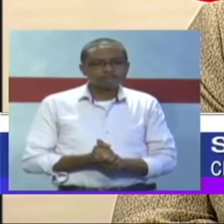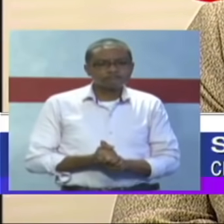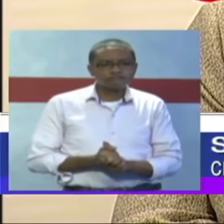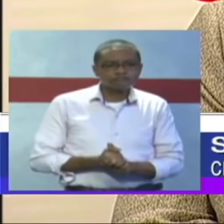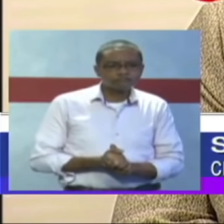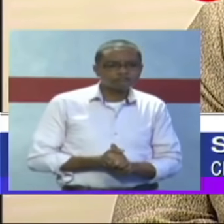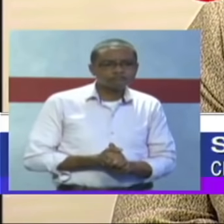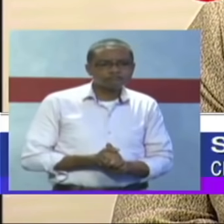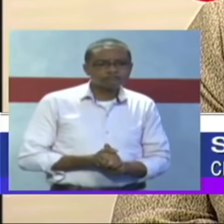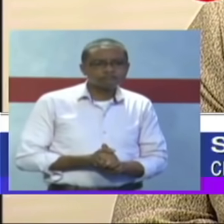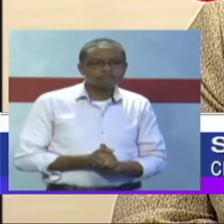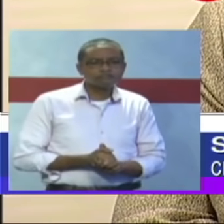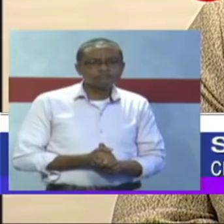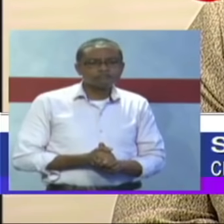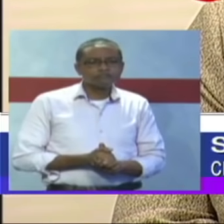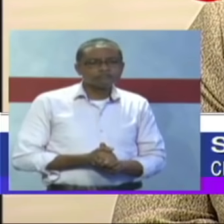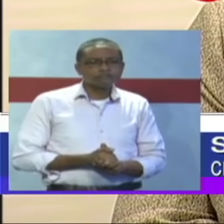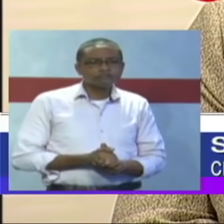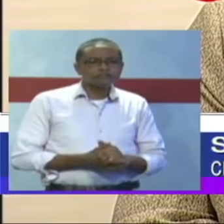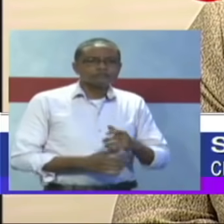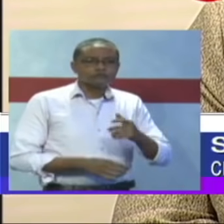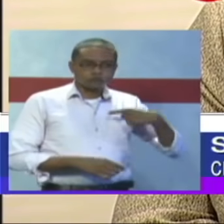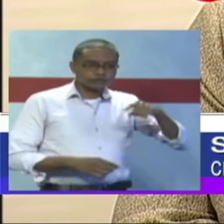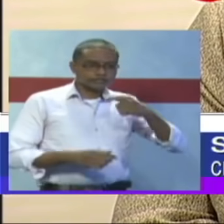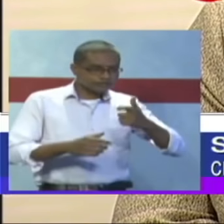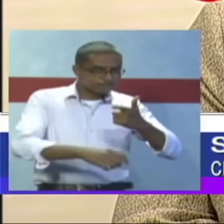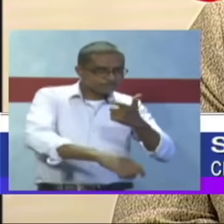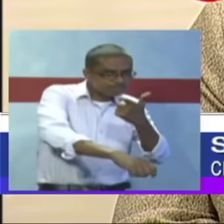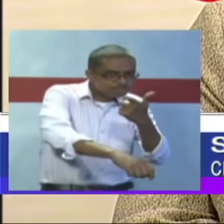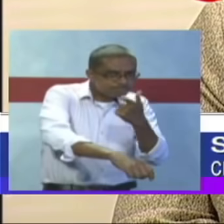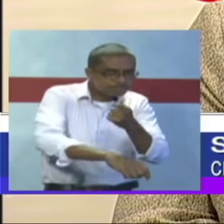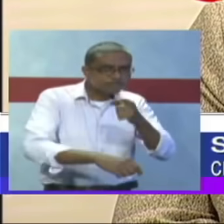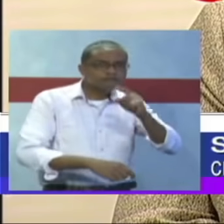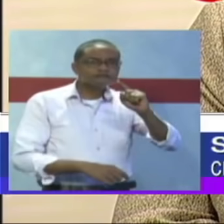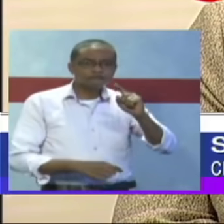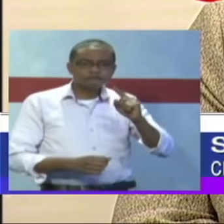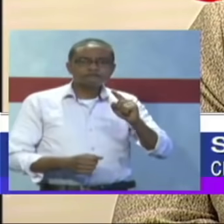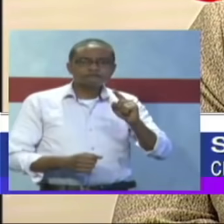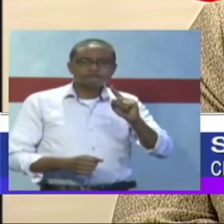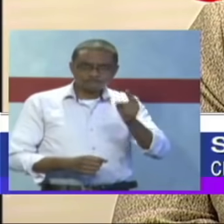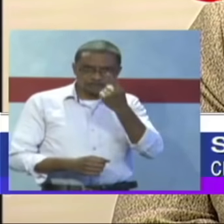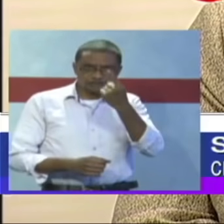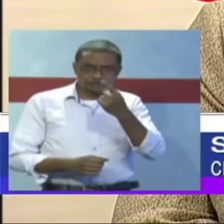5,247 first doses to children, and second doses we would have administered